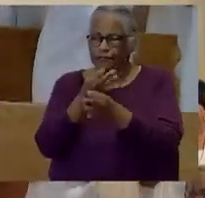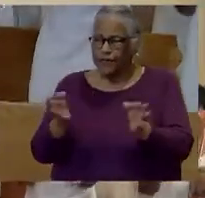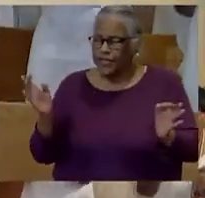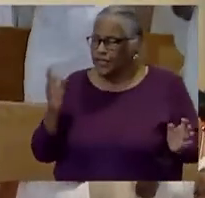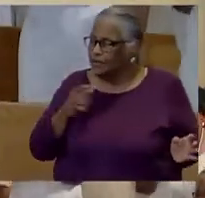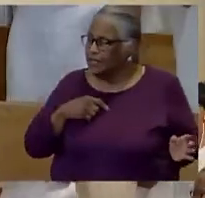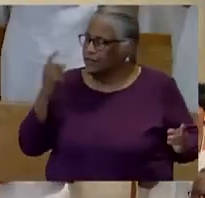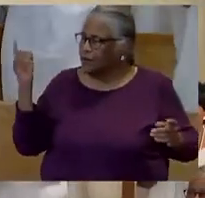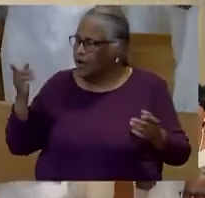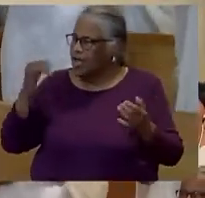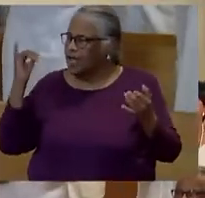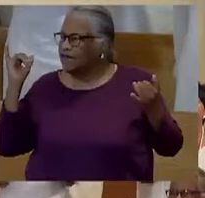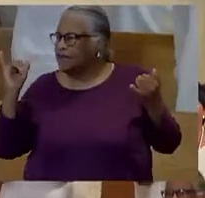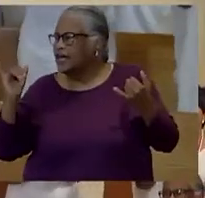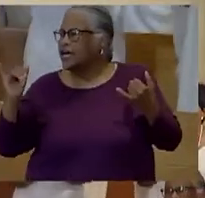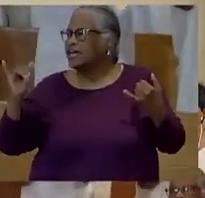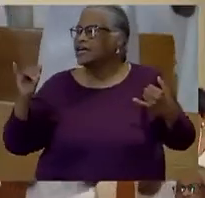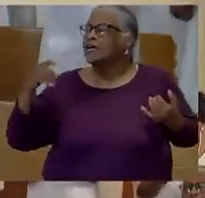me.